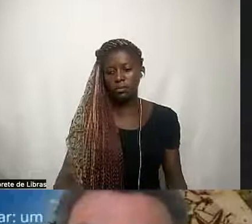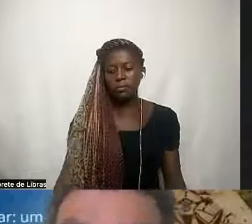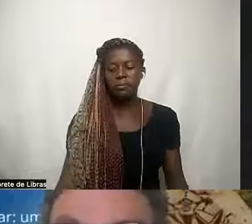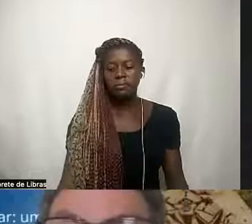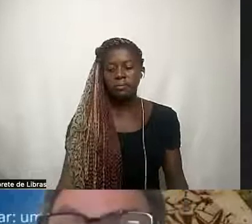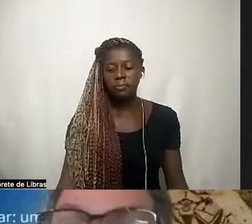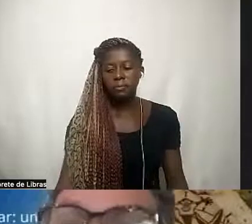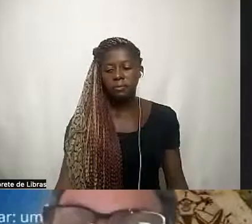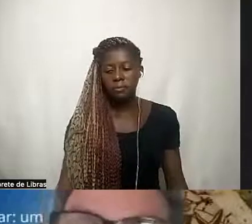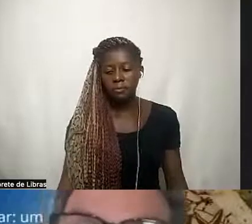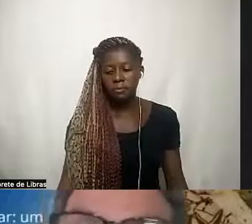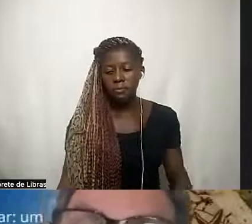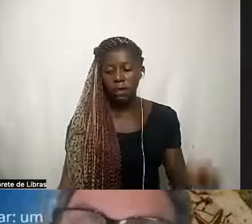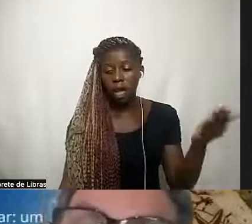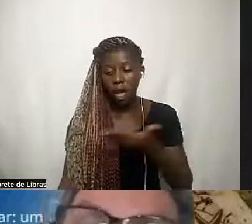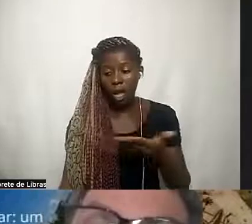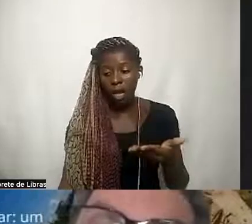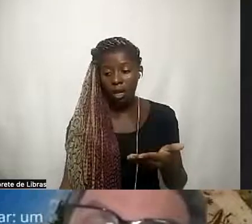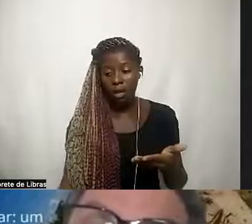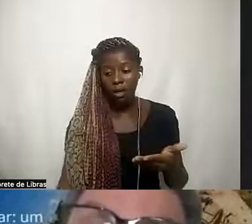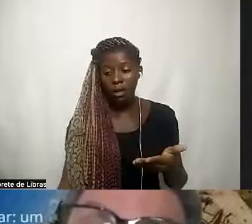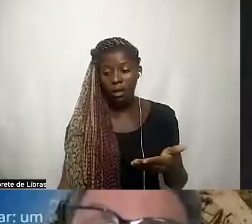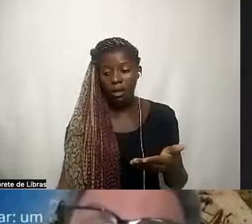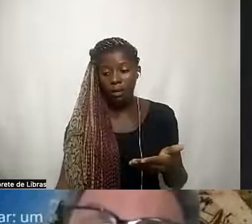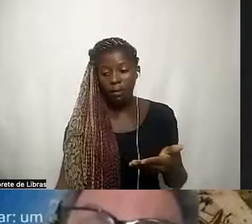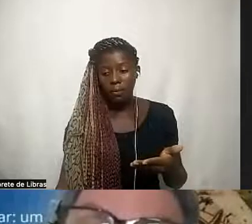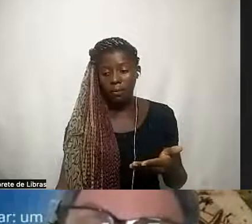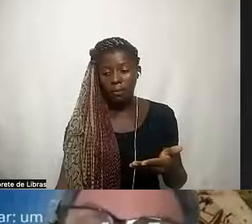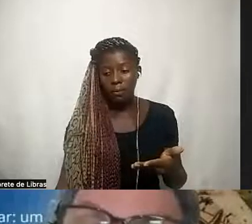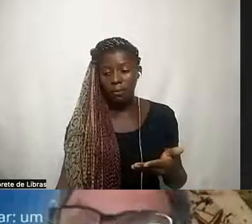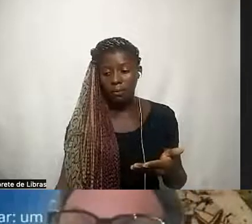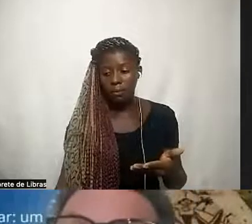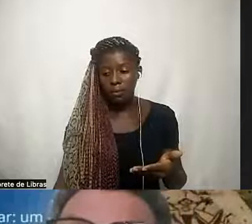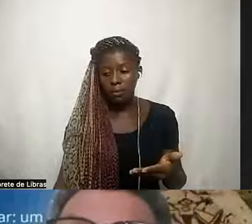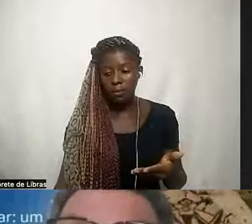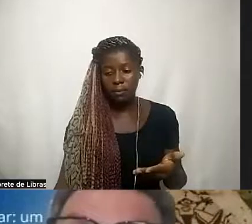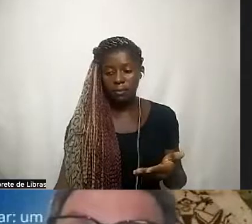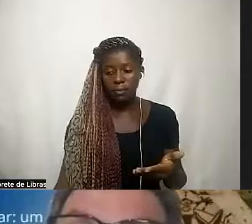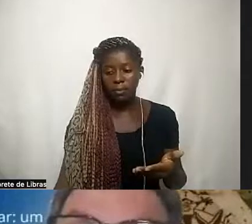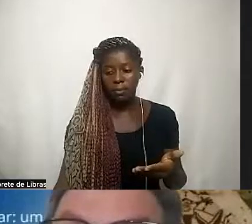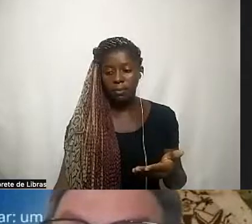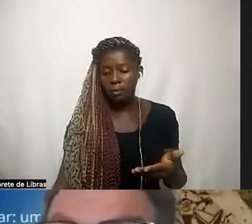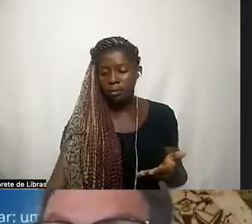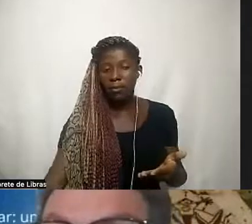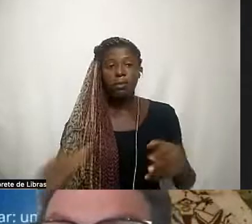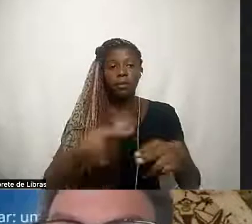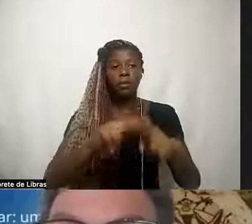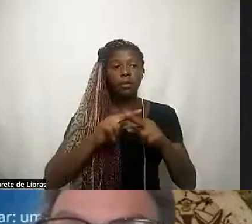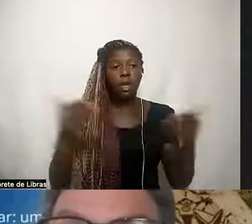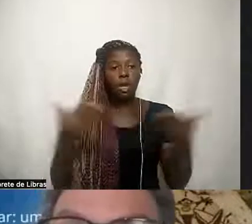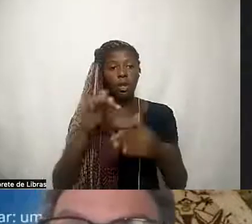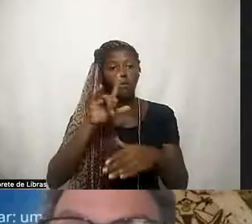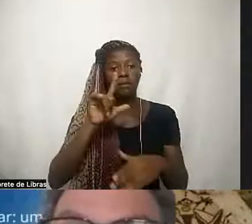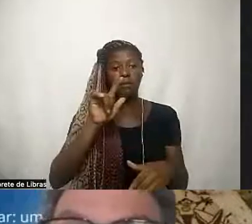Thank you, Flavio. Now the second question is to Flavia of Coral Vivo. So they say